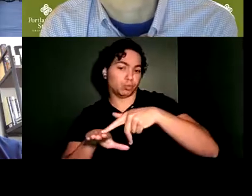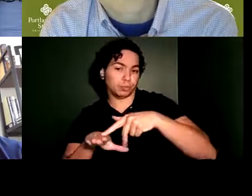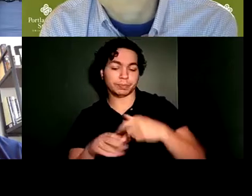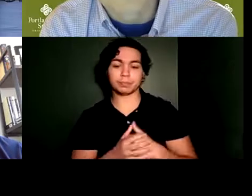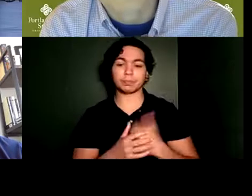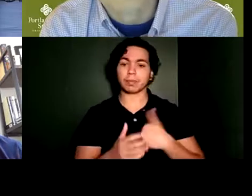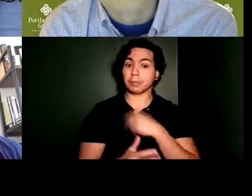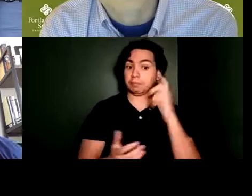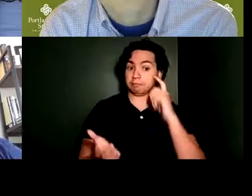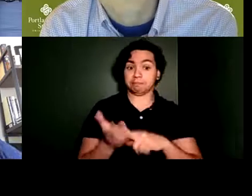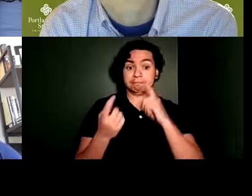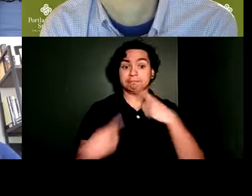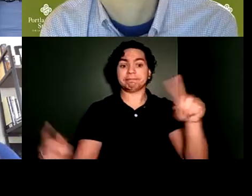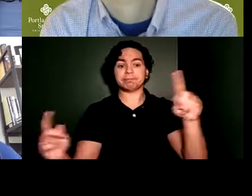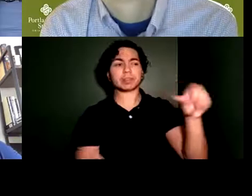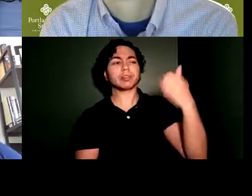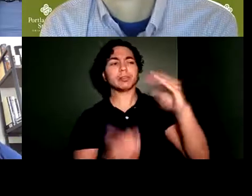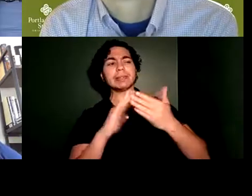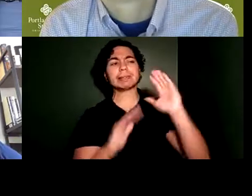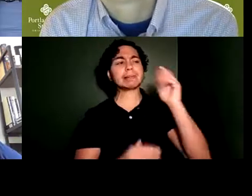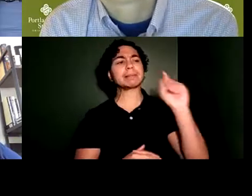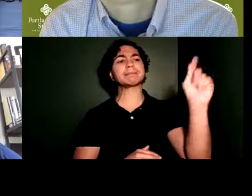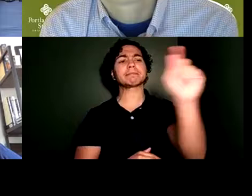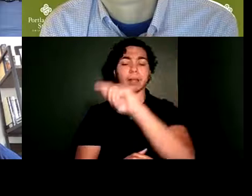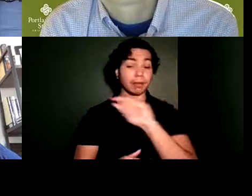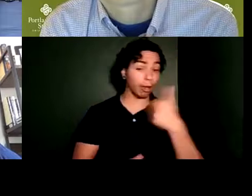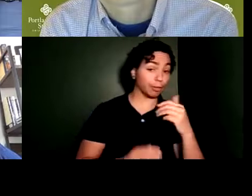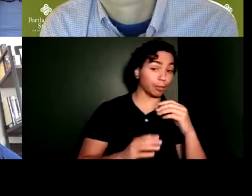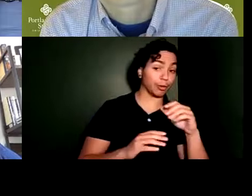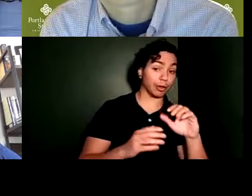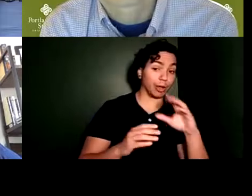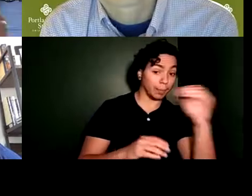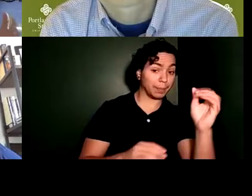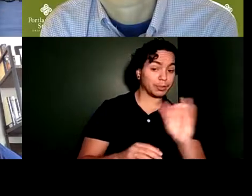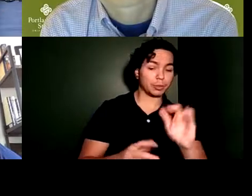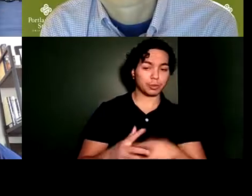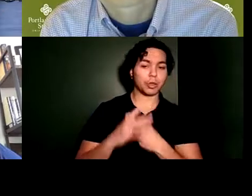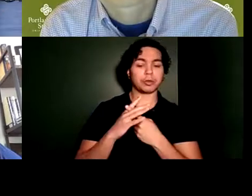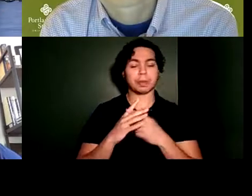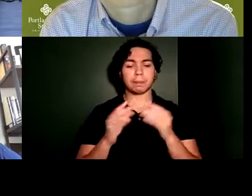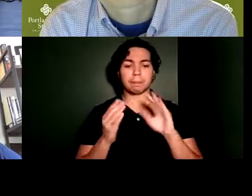other cities, but also other scooter companies kind of pivot back to being, hey,